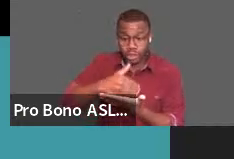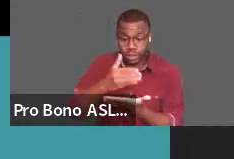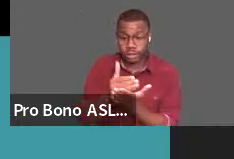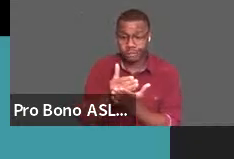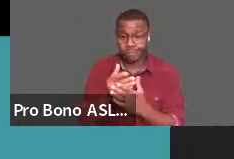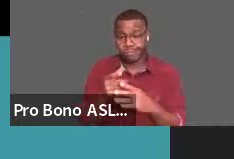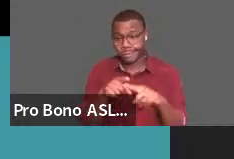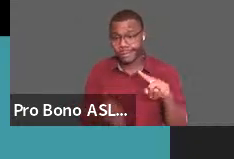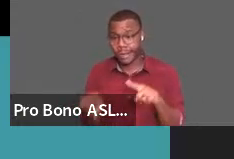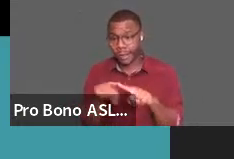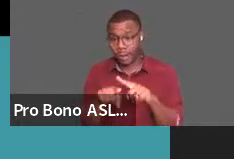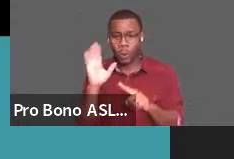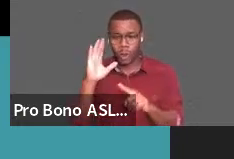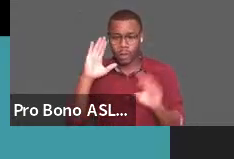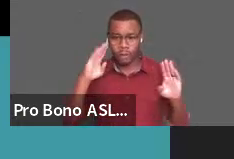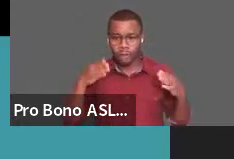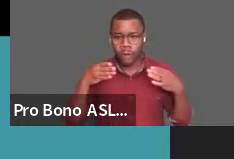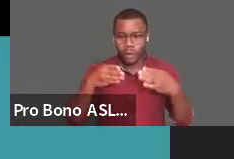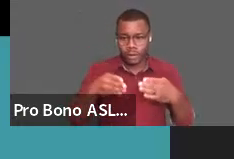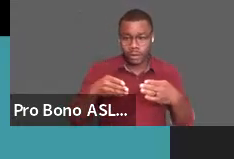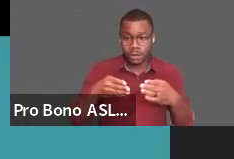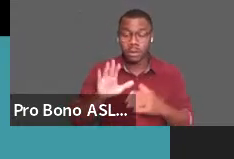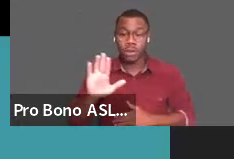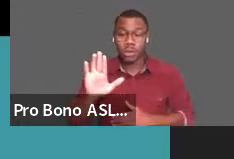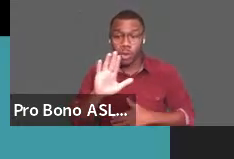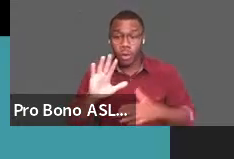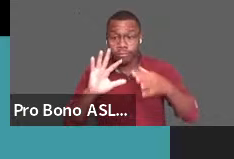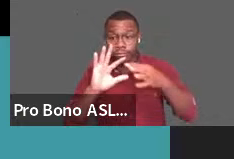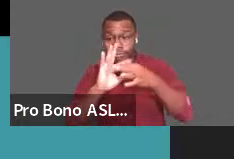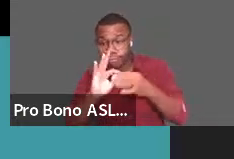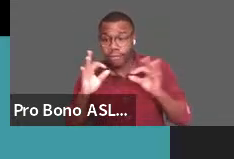from community on these two items. Thanks, Kofi.